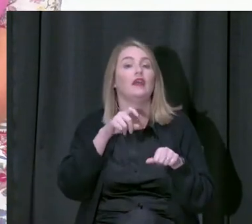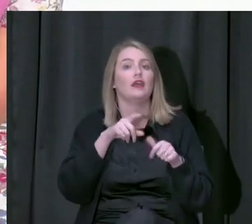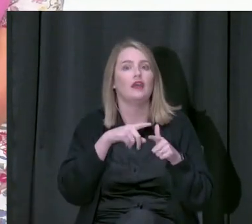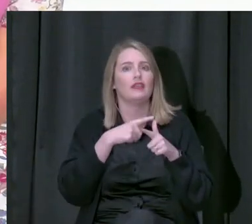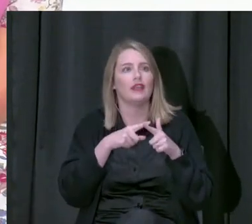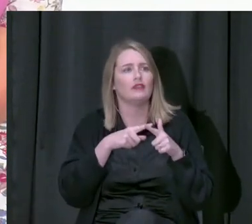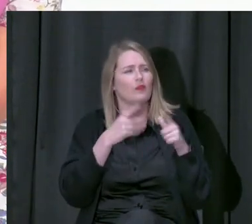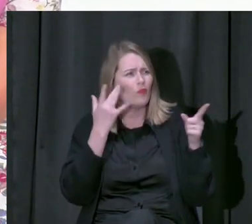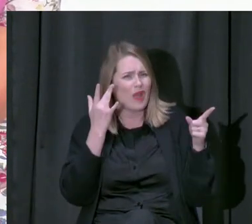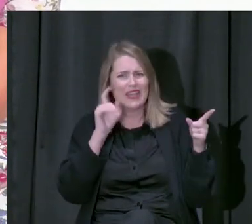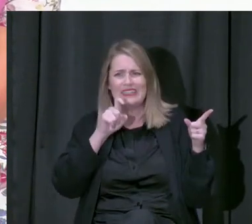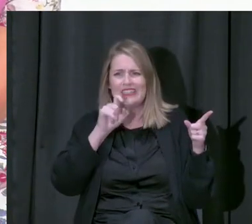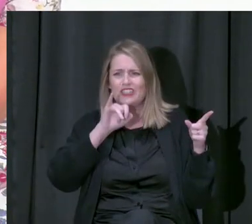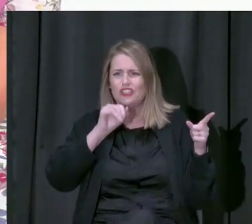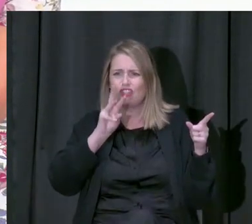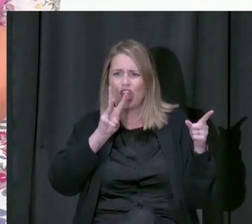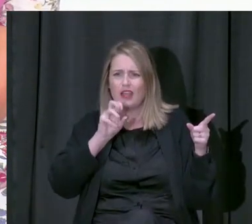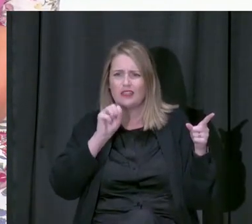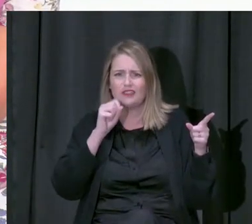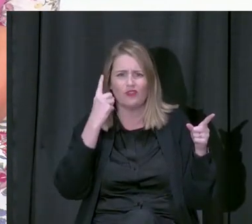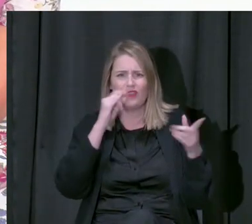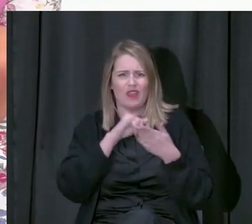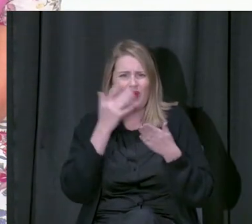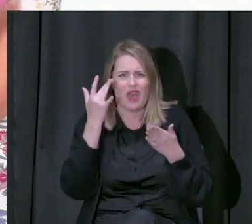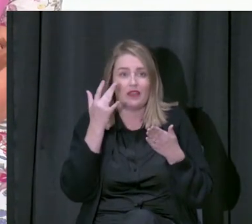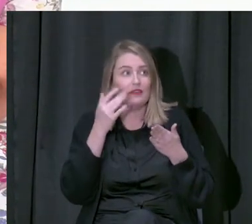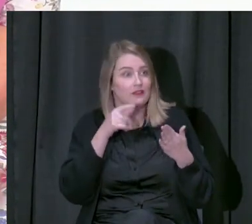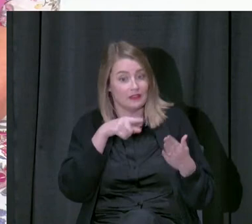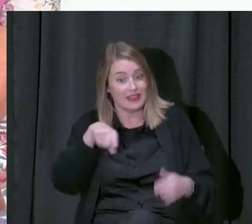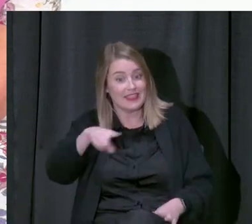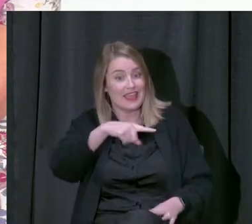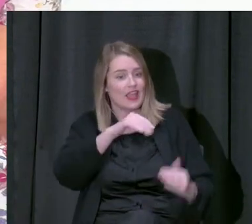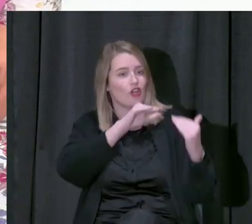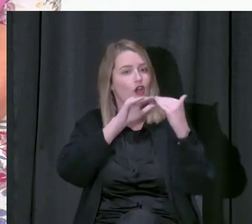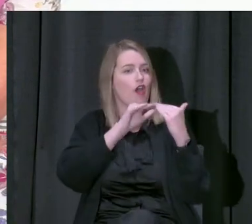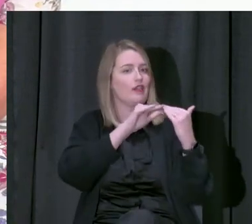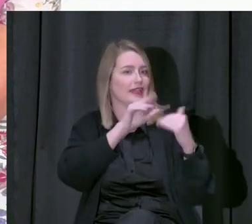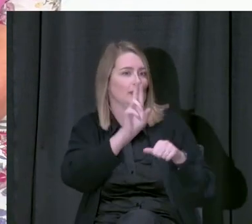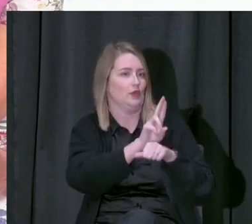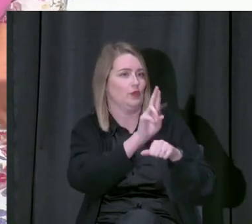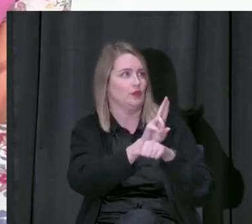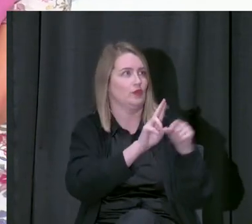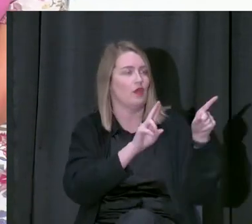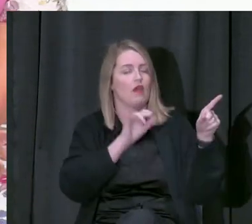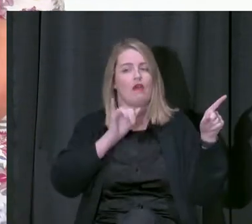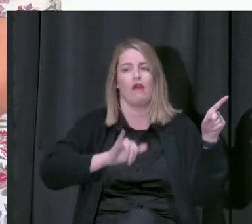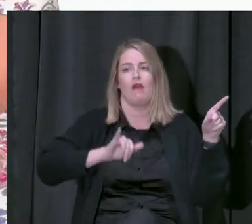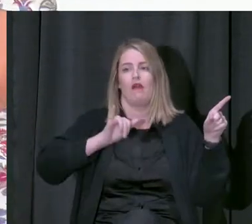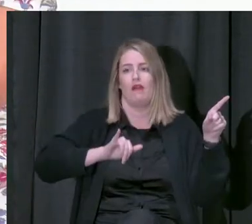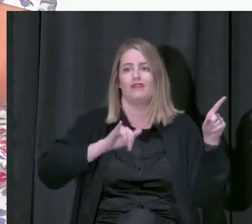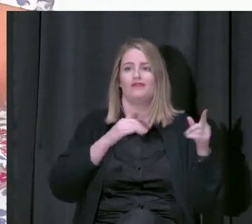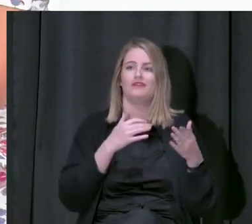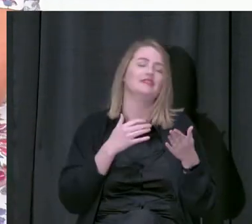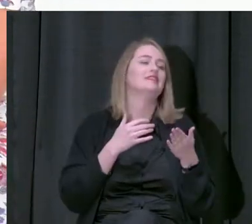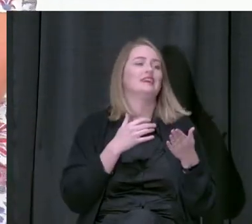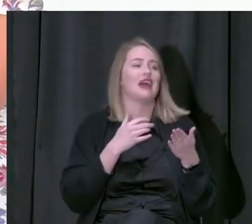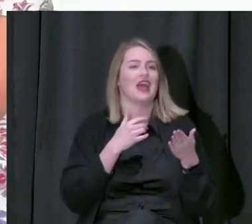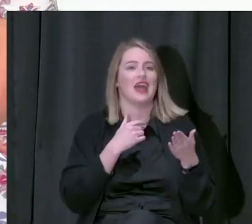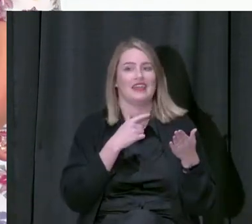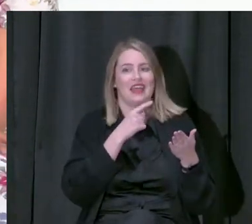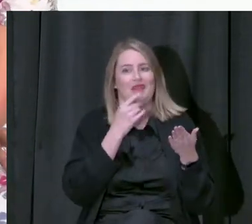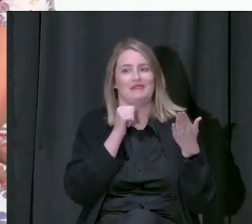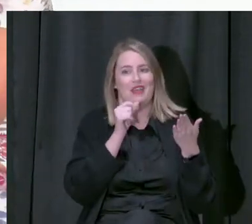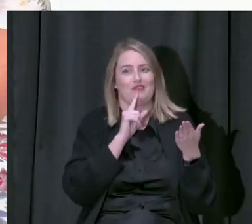it. So, you know, so it's really about building relationships. I'm not so sure I'm still liked